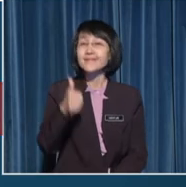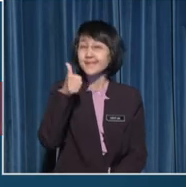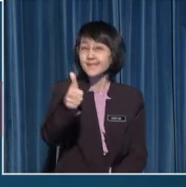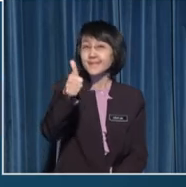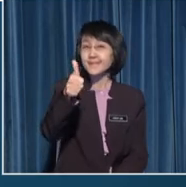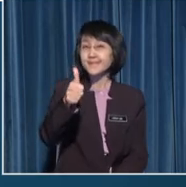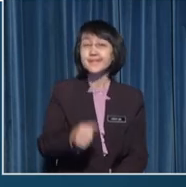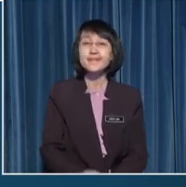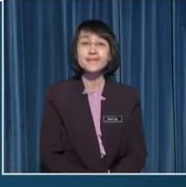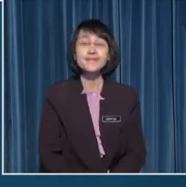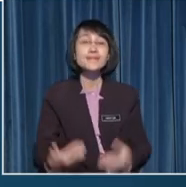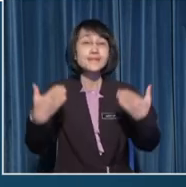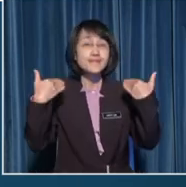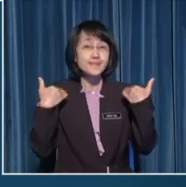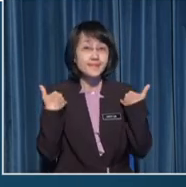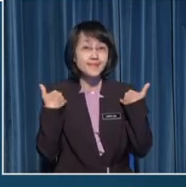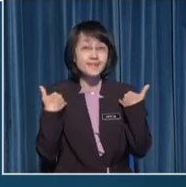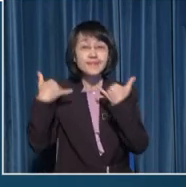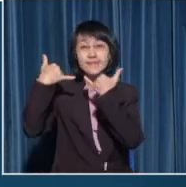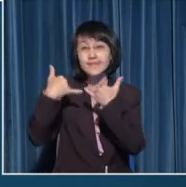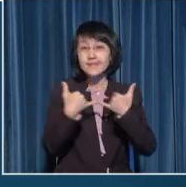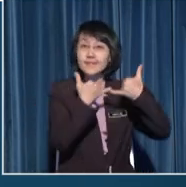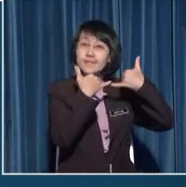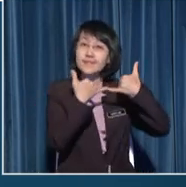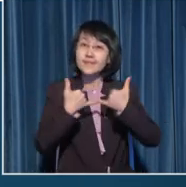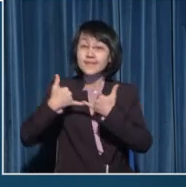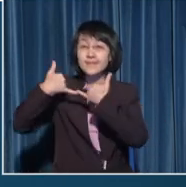Good! You have watermelon,